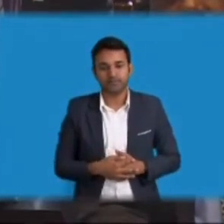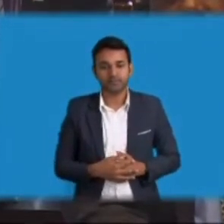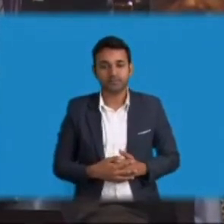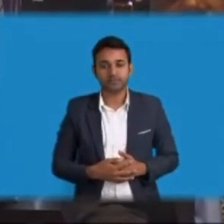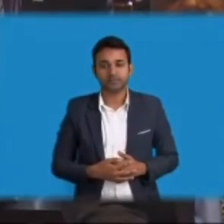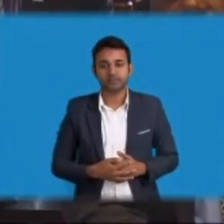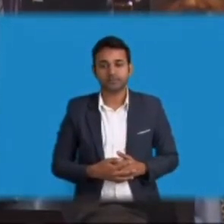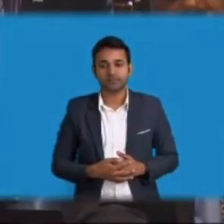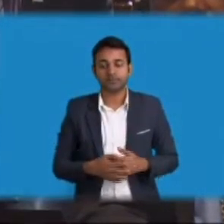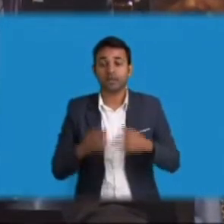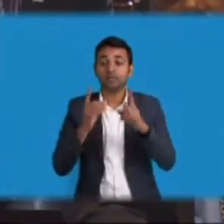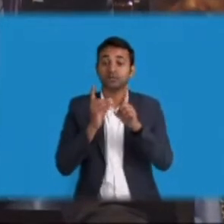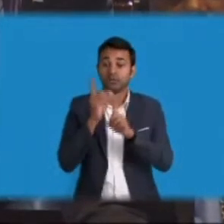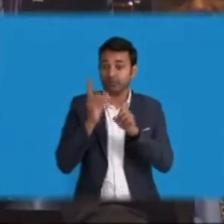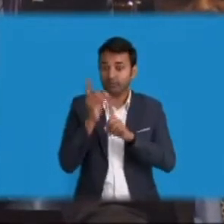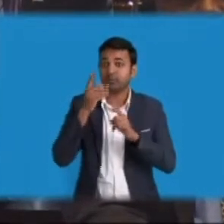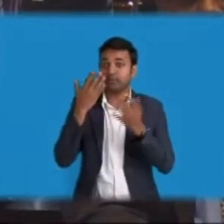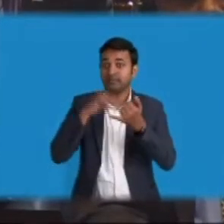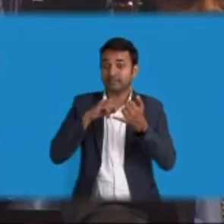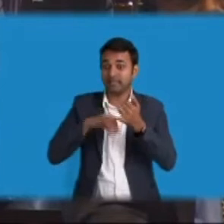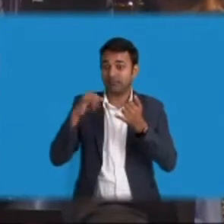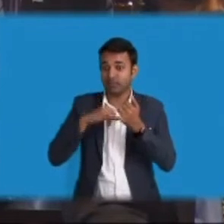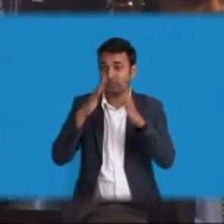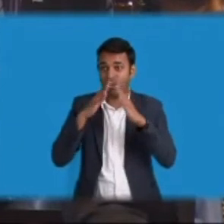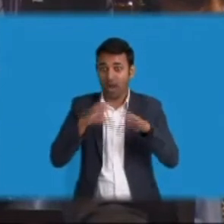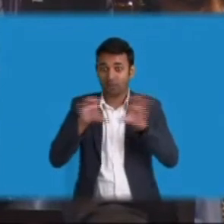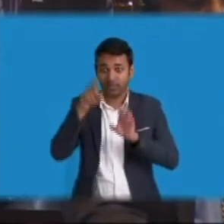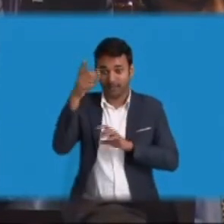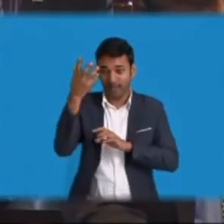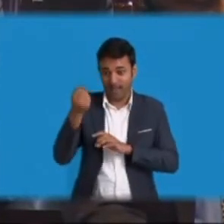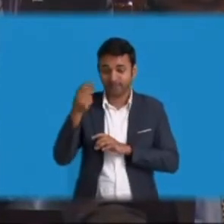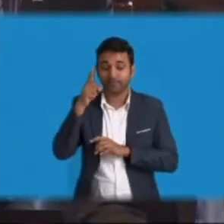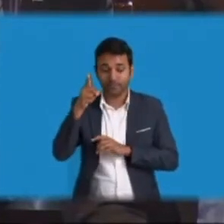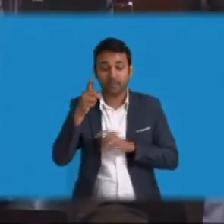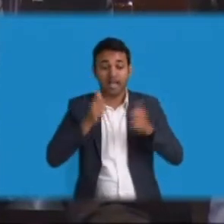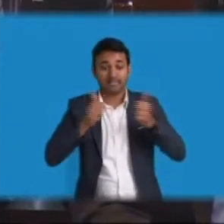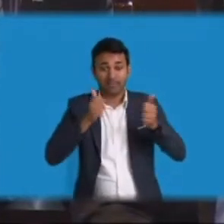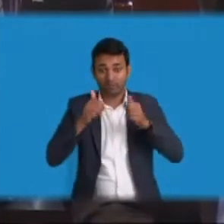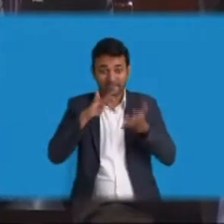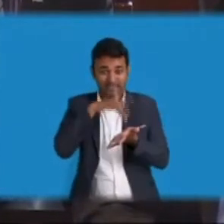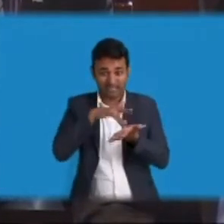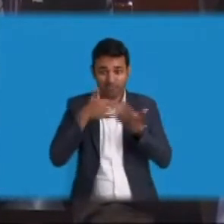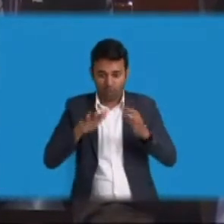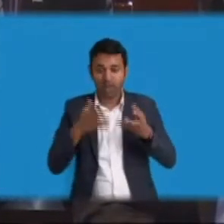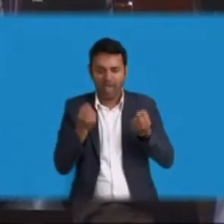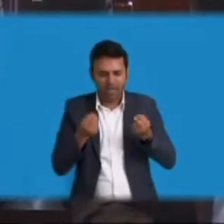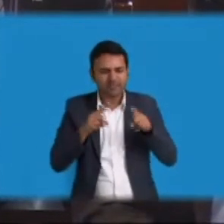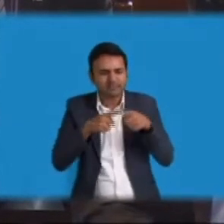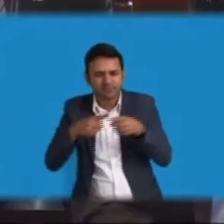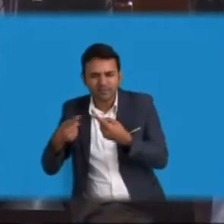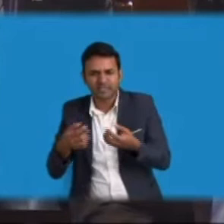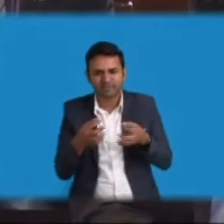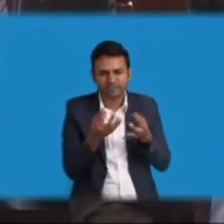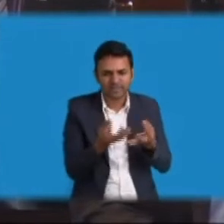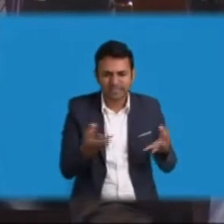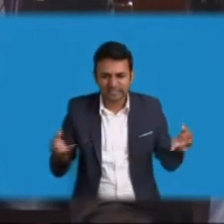Redevelopment of Sabu Sabu Town Council Administration Center with a new event center and facilities. This will be a significant project that